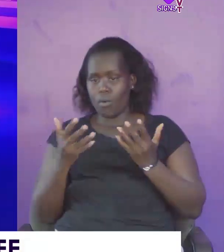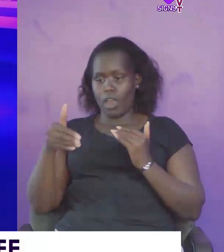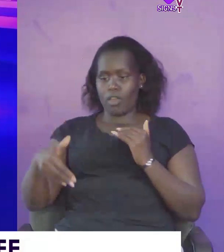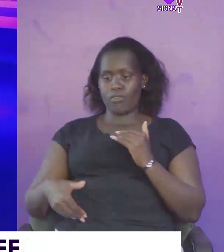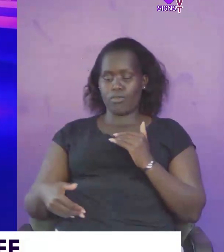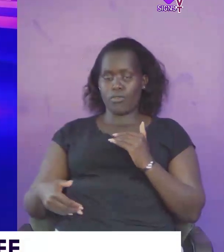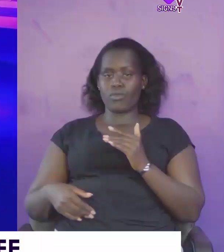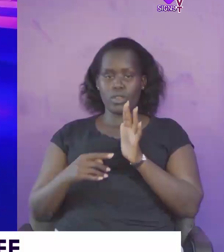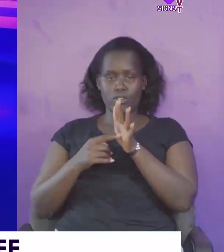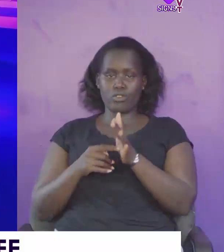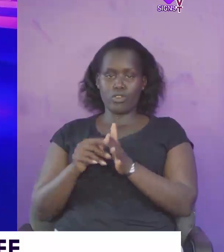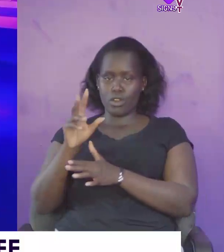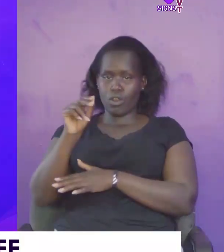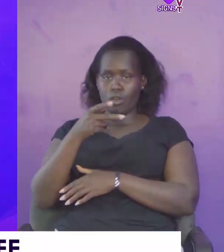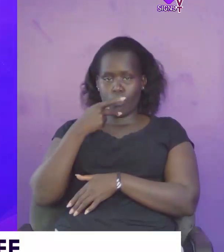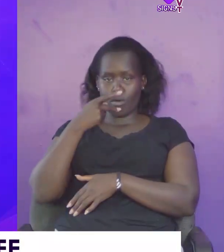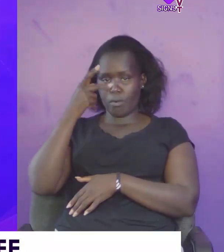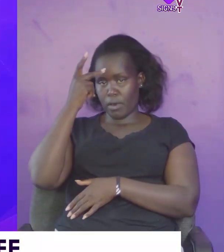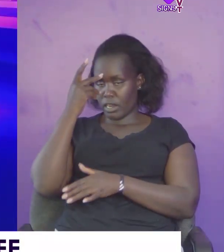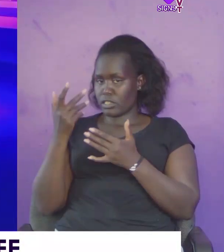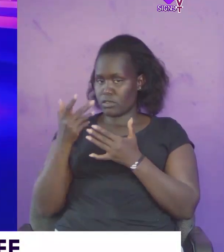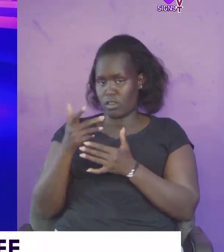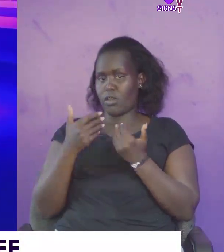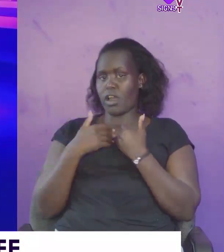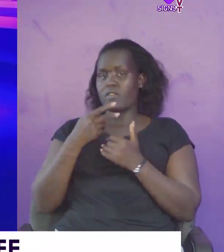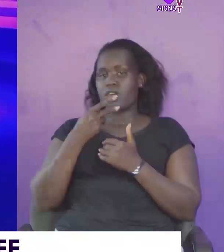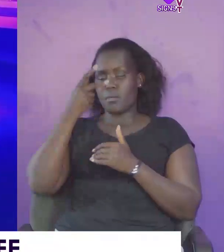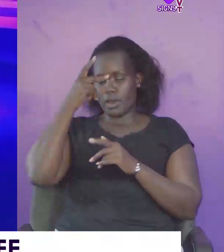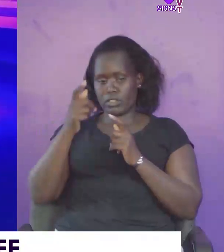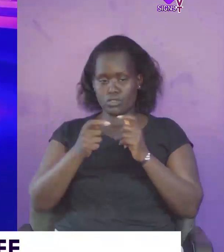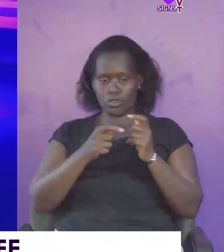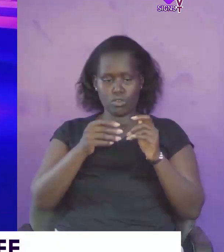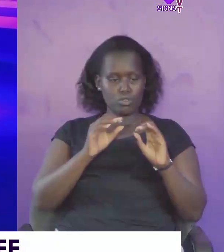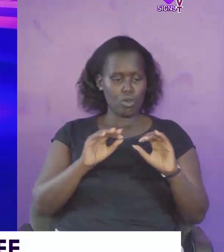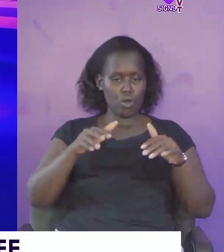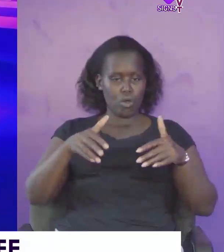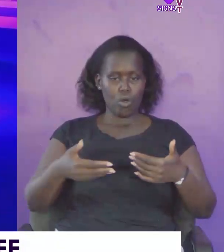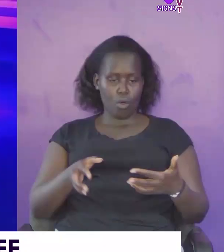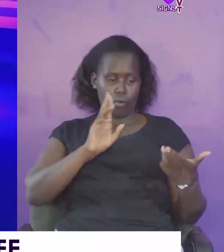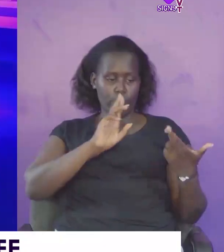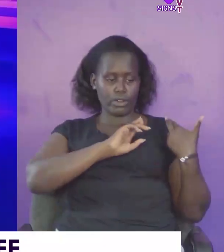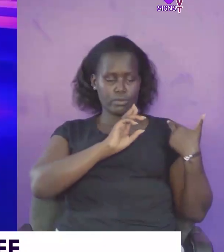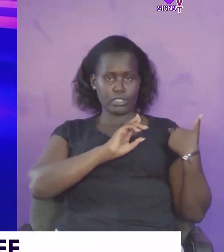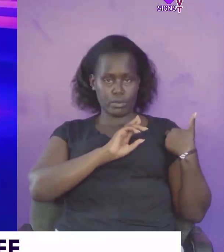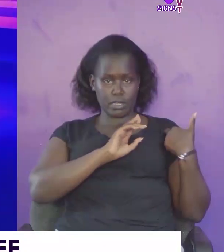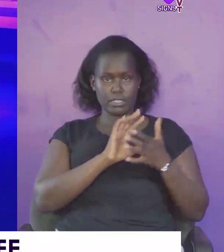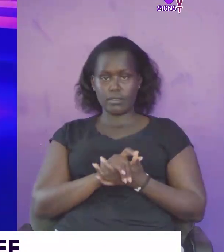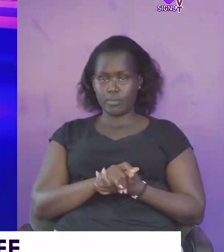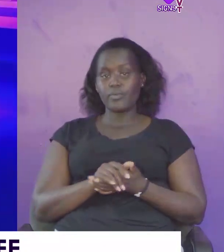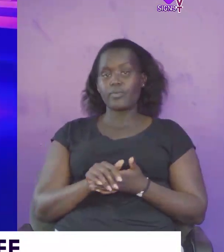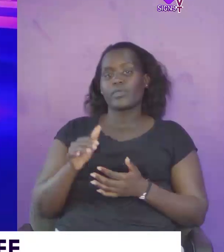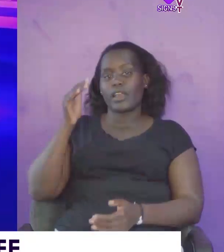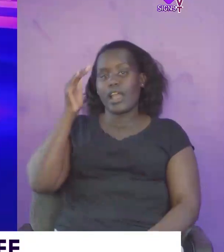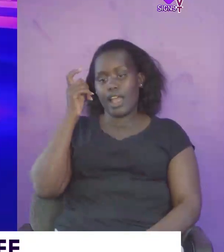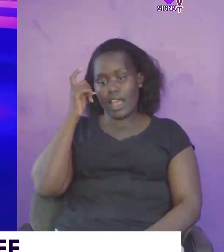exposed No to parent at where there is no parental control, or where there is no form of responsibility. And so I think that one